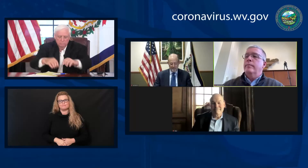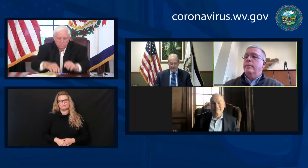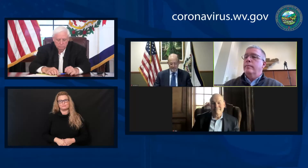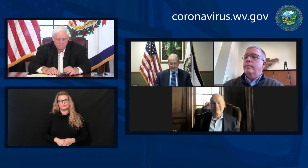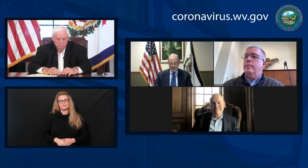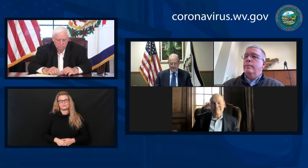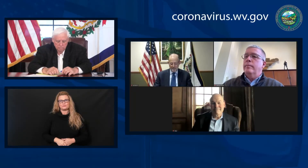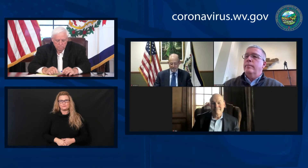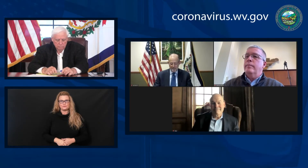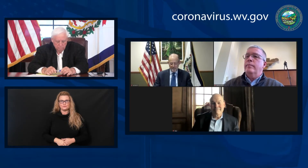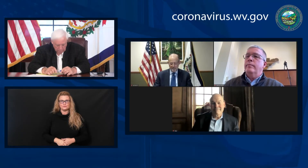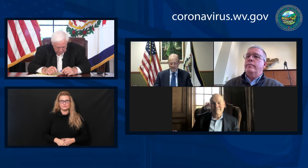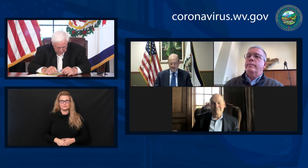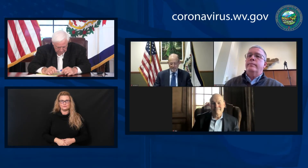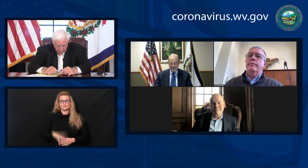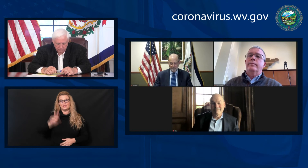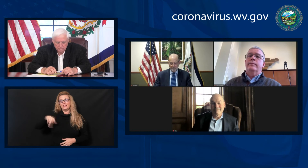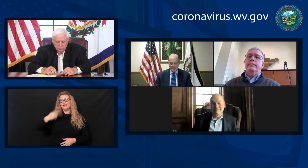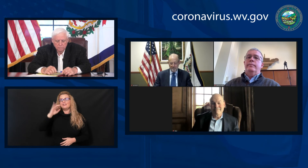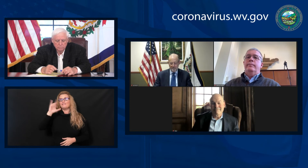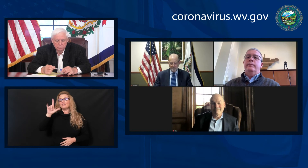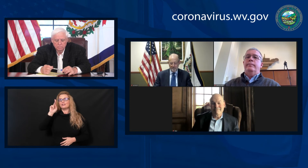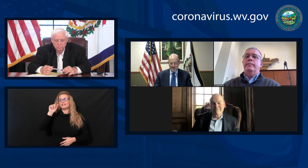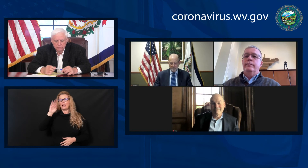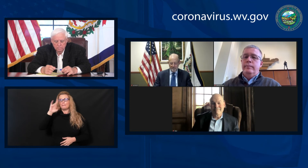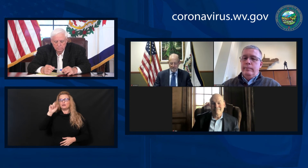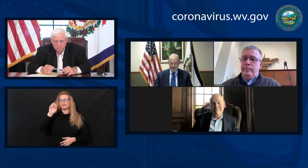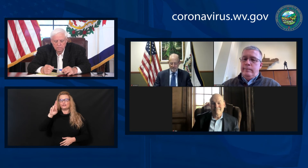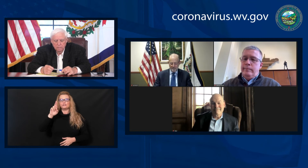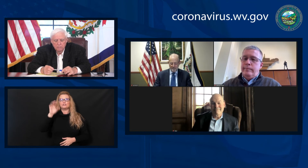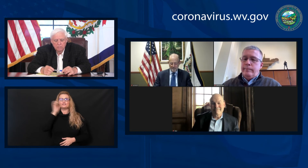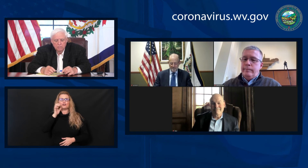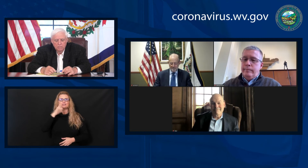All right, thank you. Next, we'll go to Phil Kabler with the Charleston Gazette-Mail.